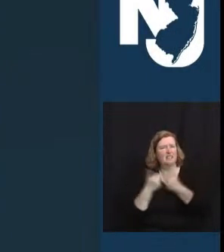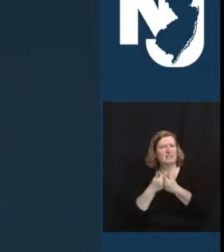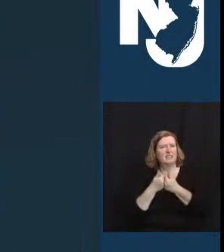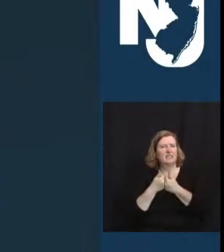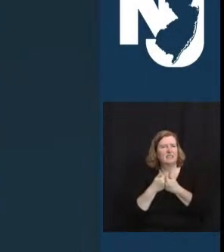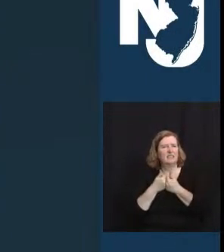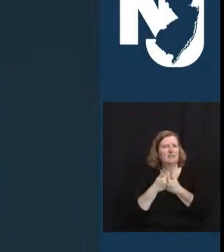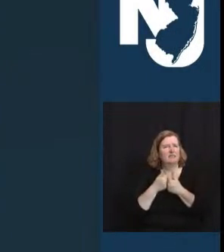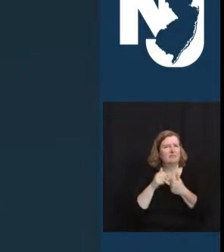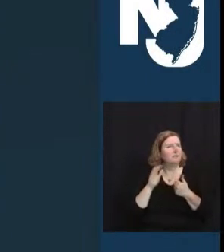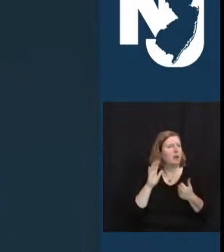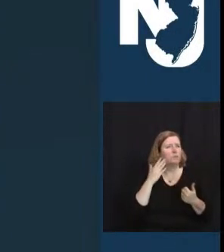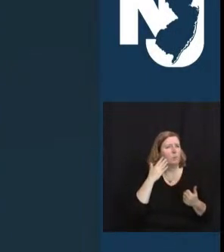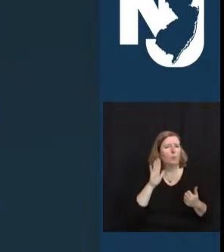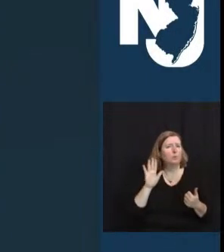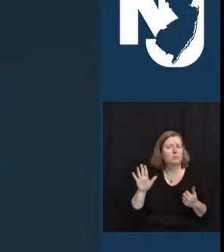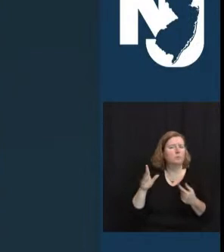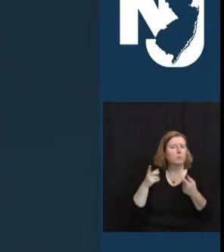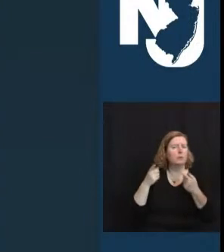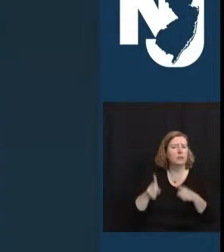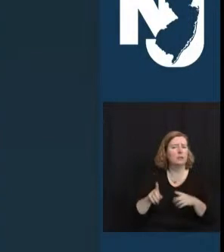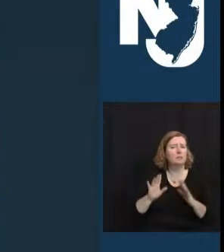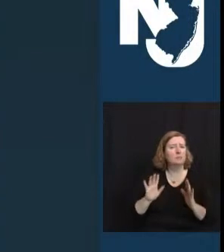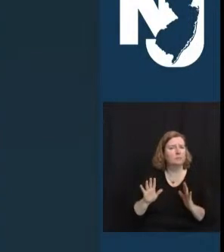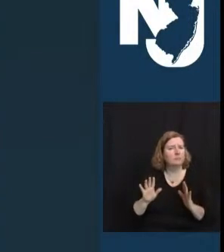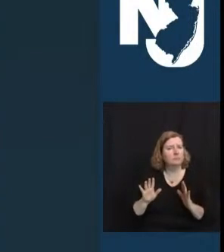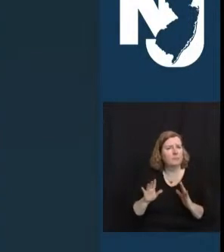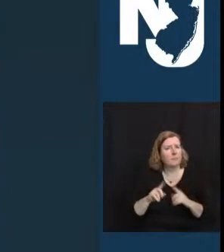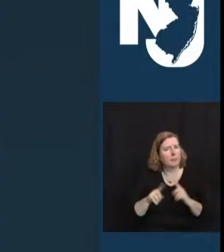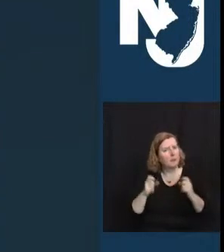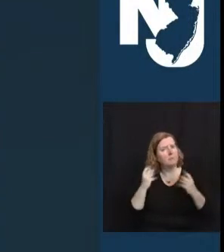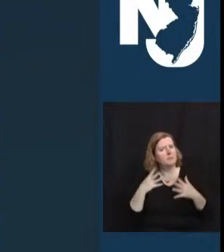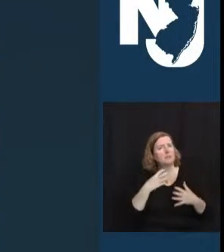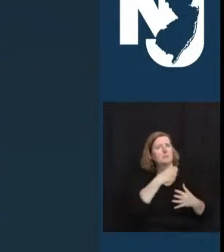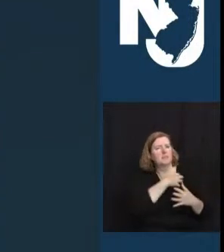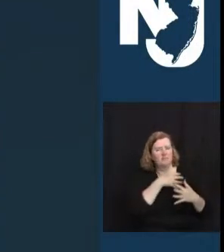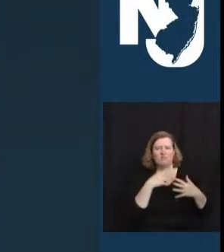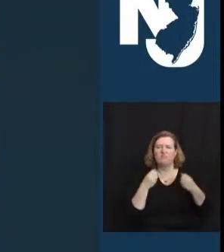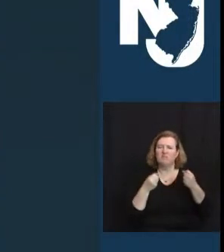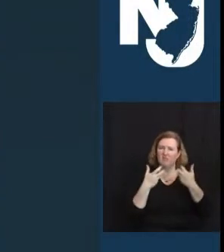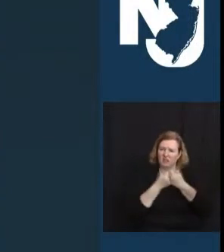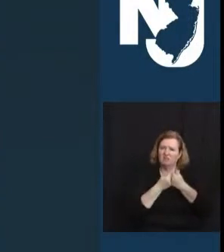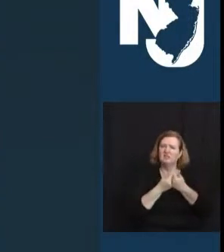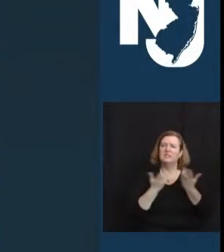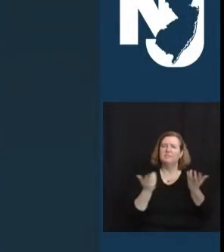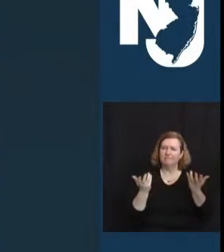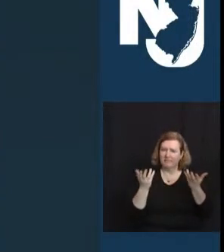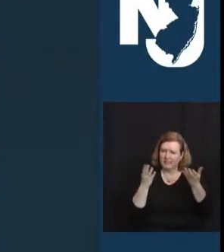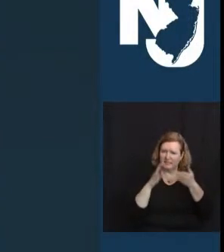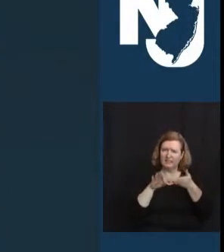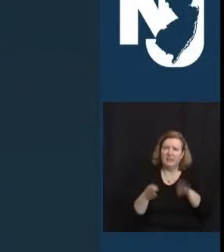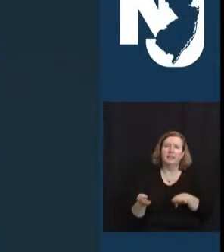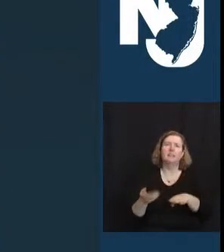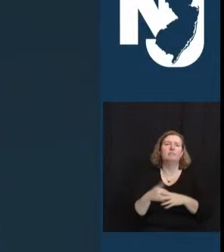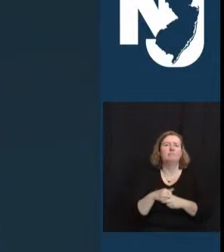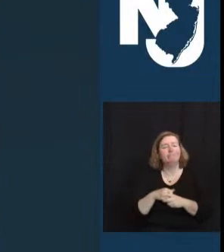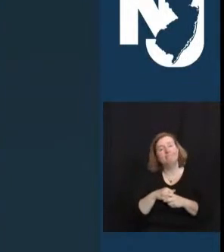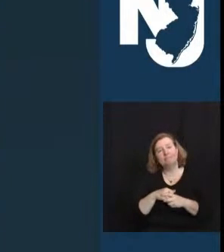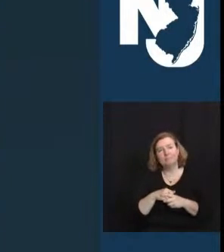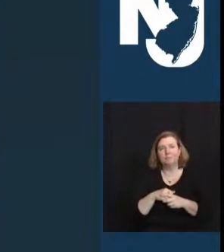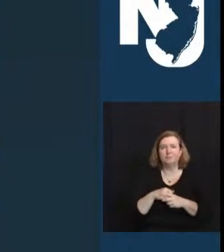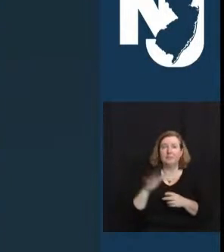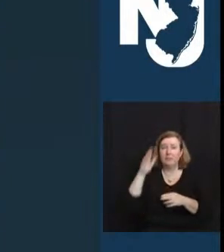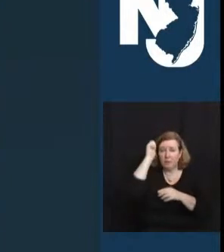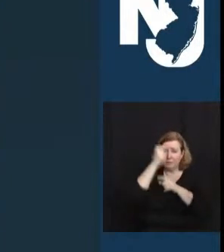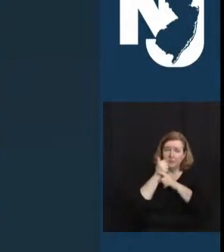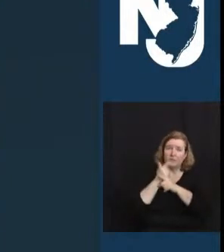case, God rest his soul, what the particulars were. Judy's survived by her brothers and sister, Luke, John, Jerry, and Marguerite. I had the